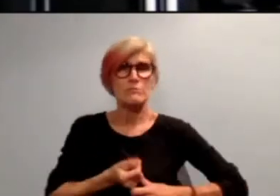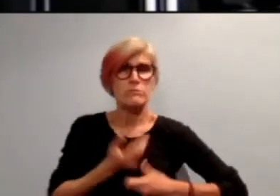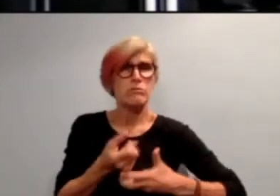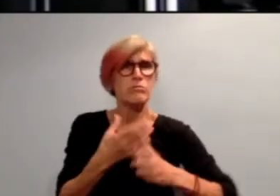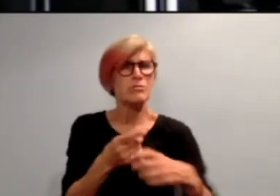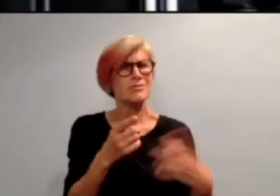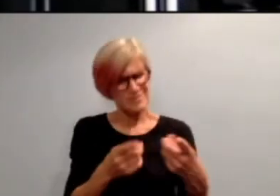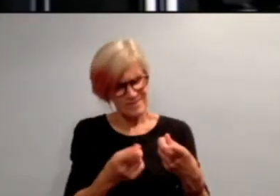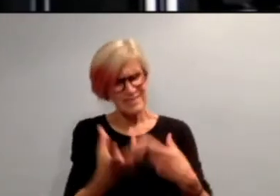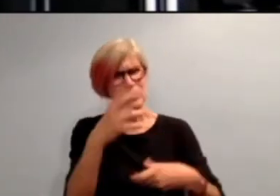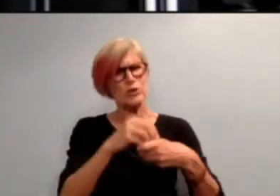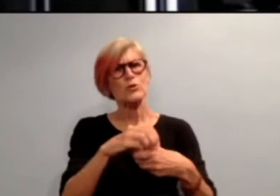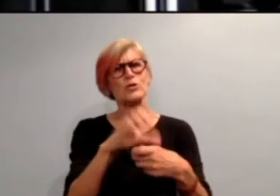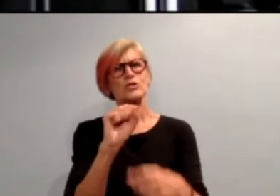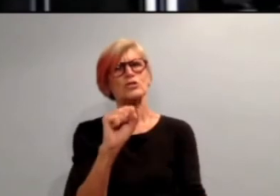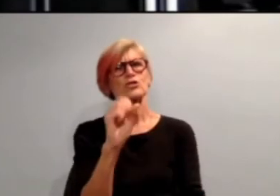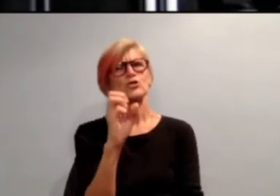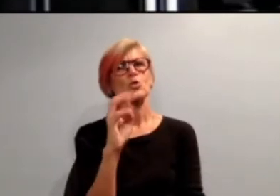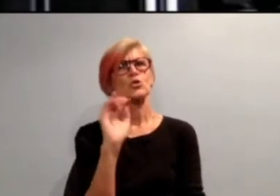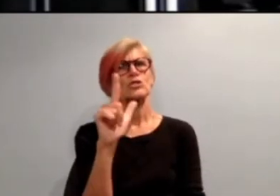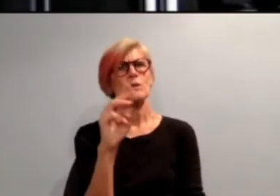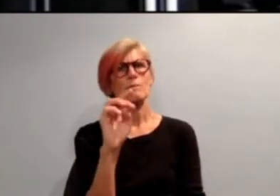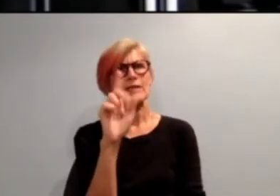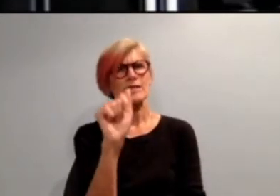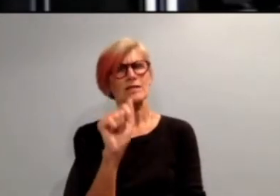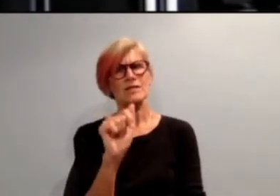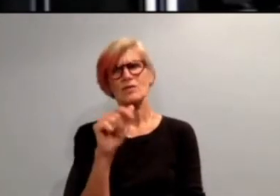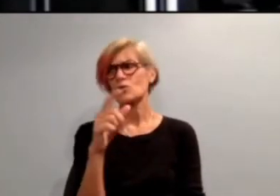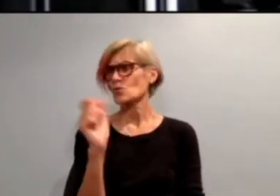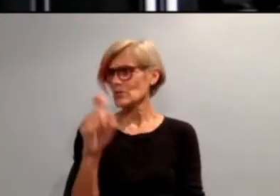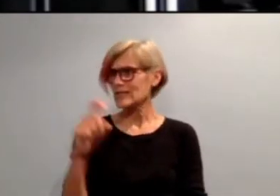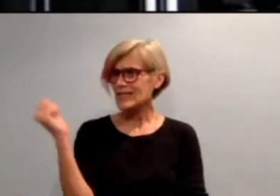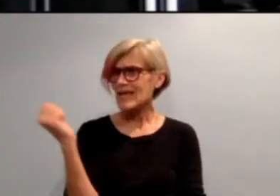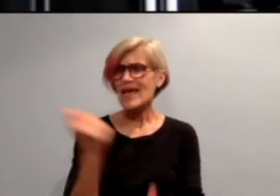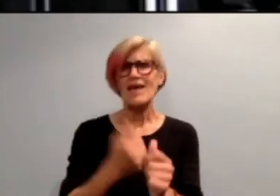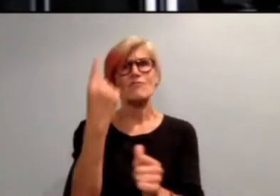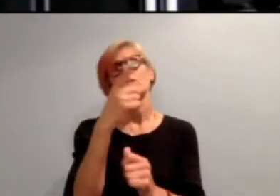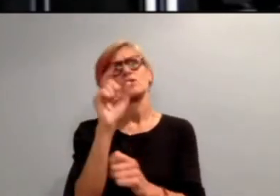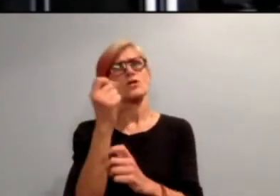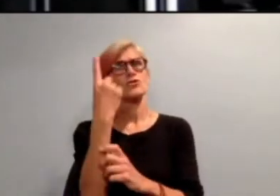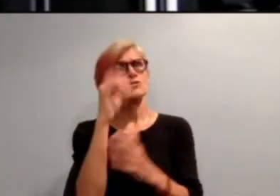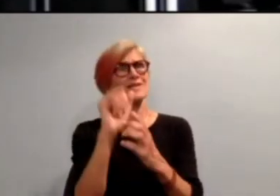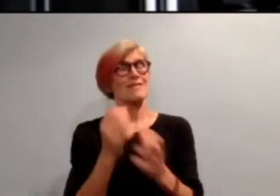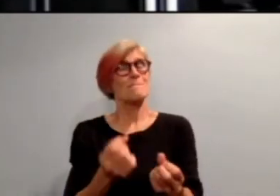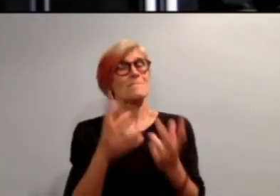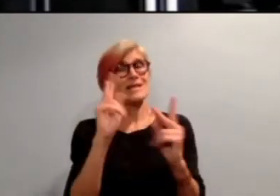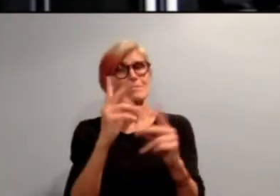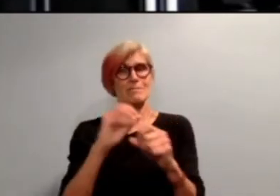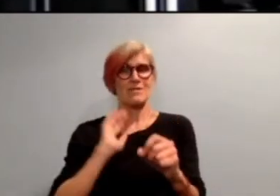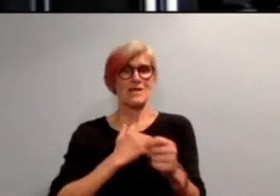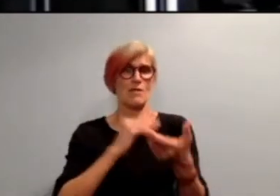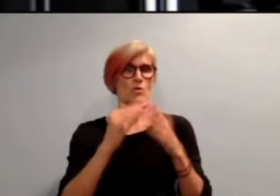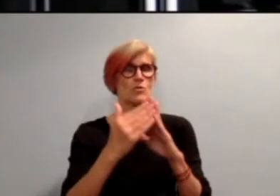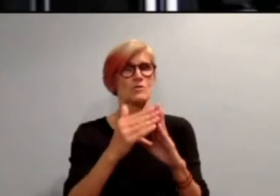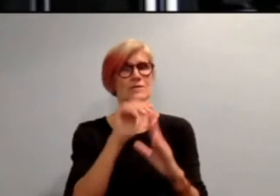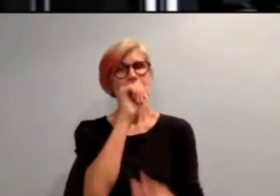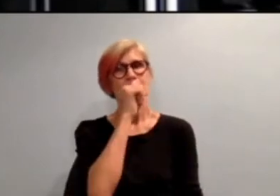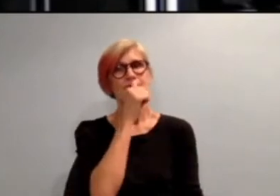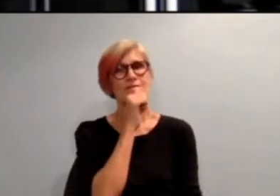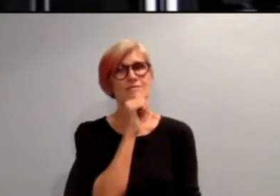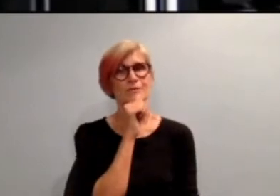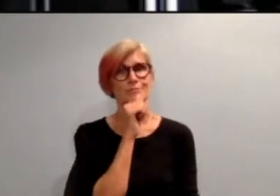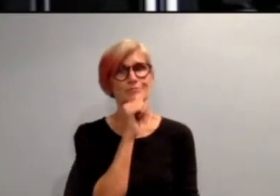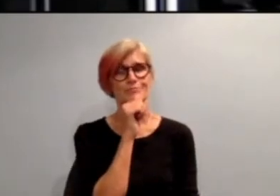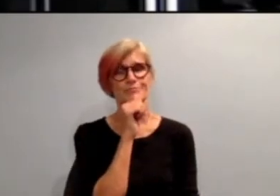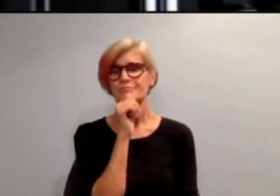understand that many members in our community are suffering. And unfortunately, these attacks are nothing new.